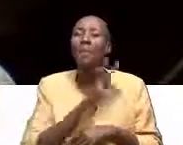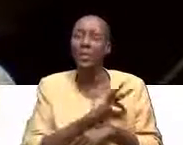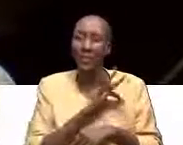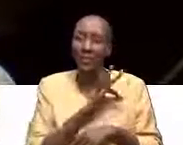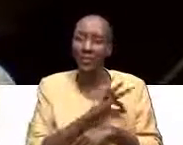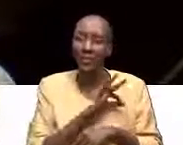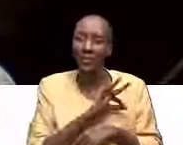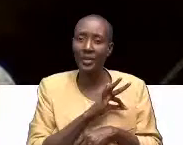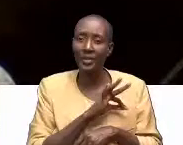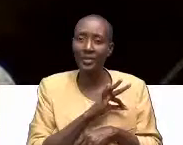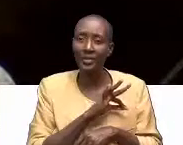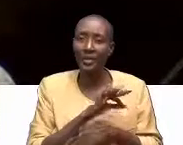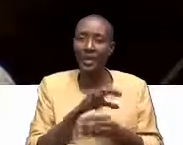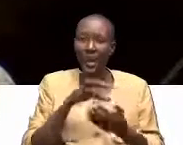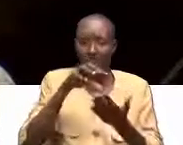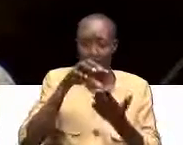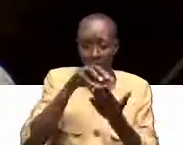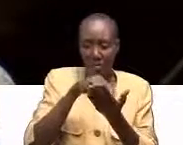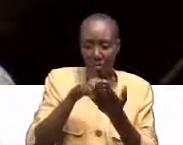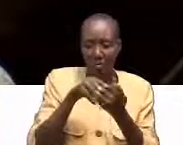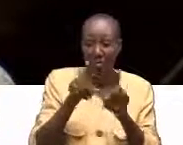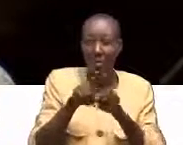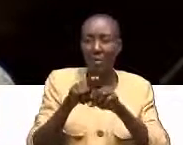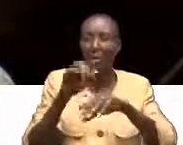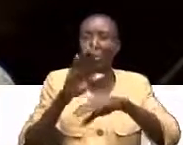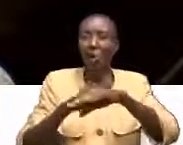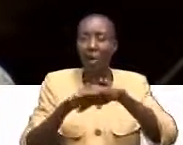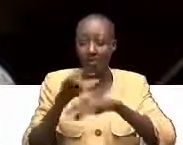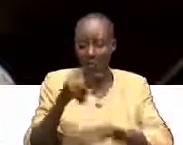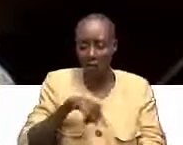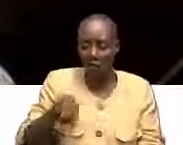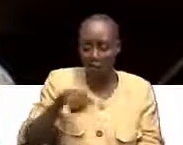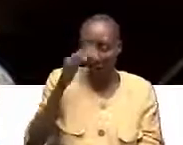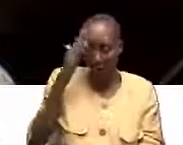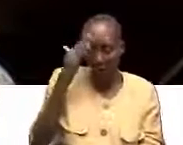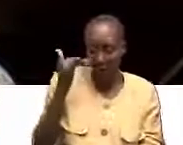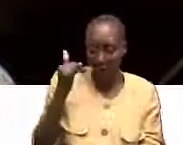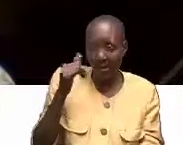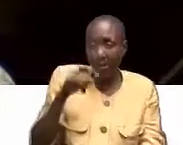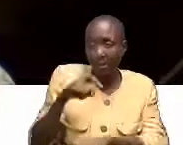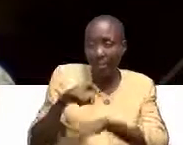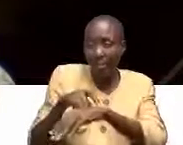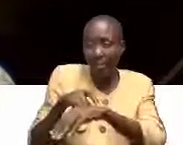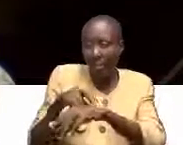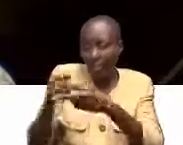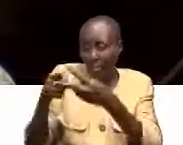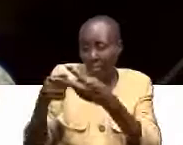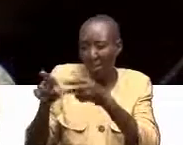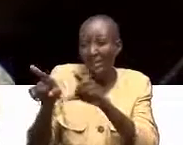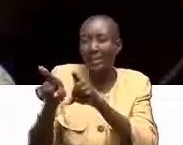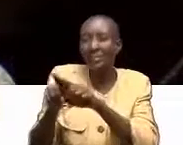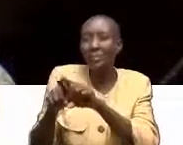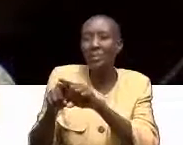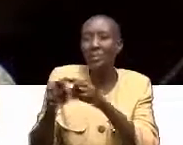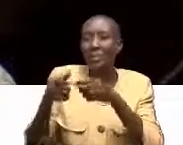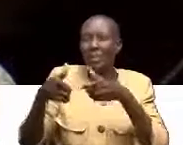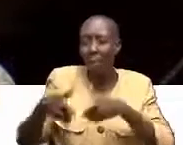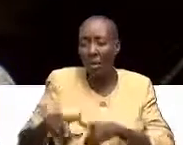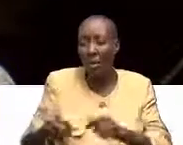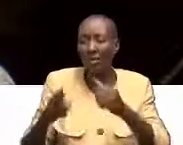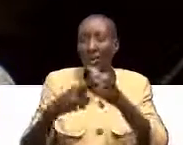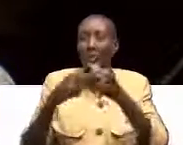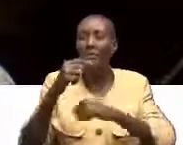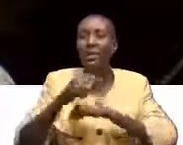those conditions be favorable for us, so that even when we start these startups, give us those 7 years without